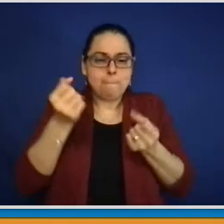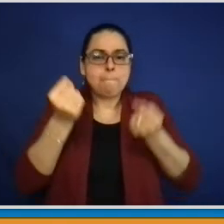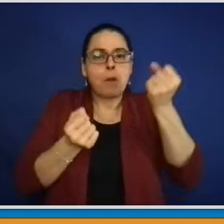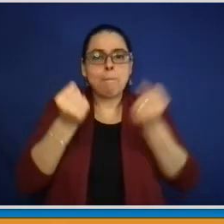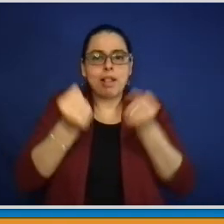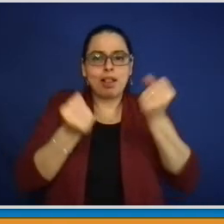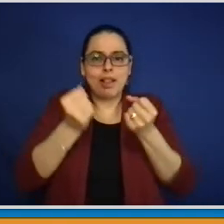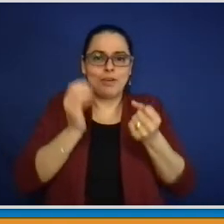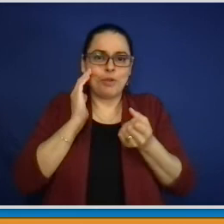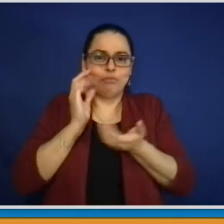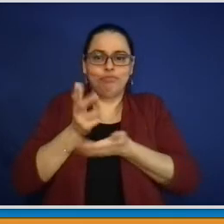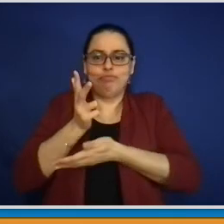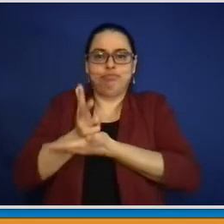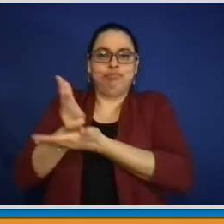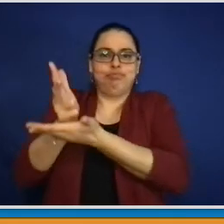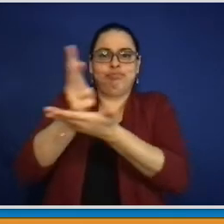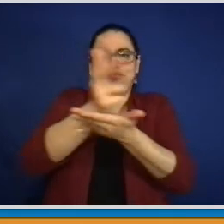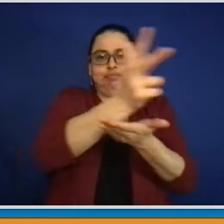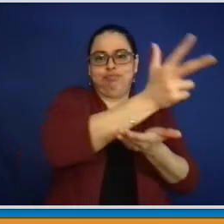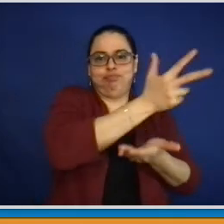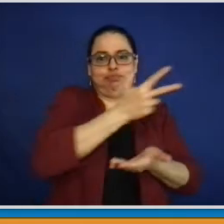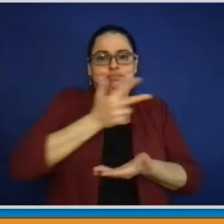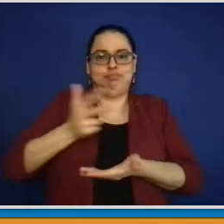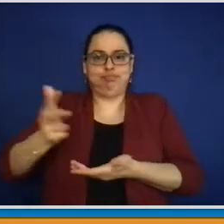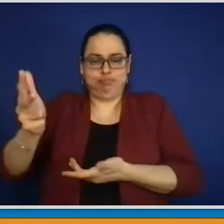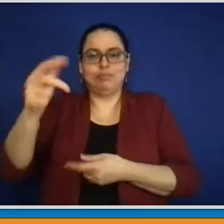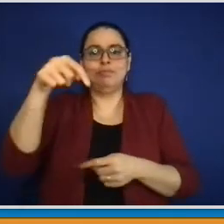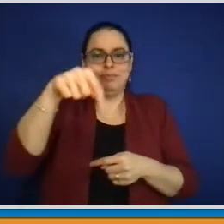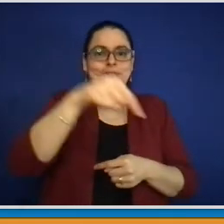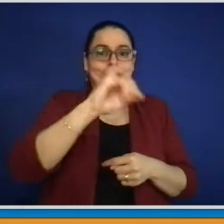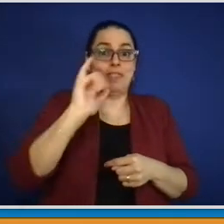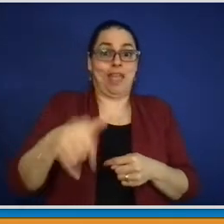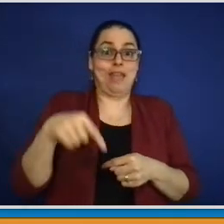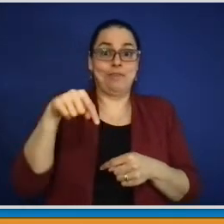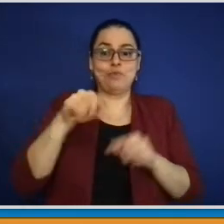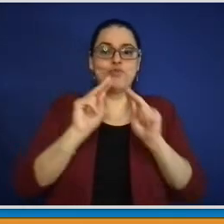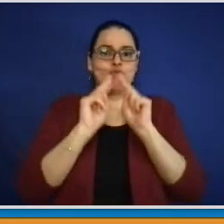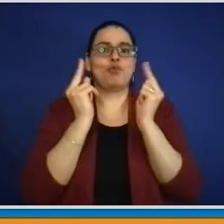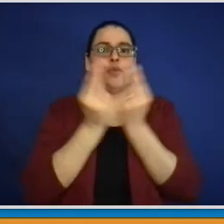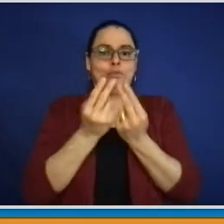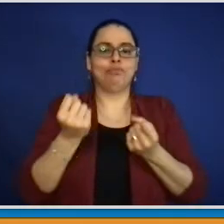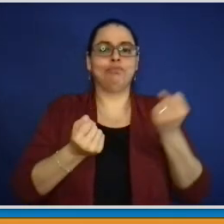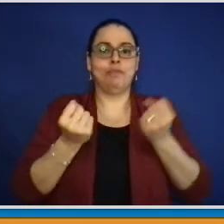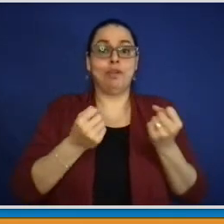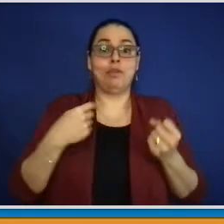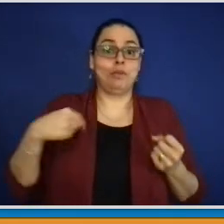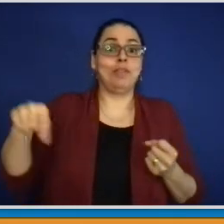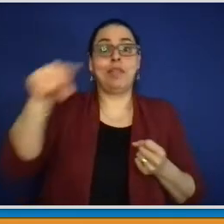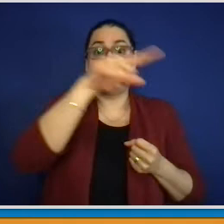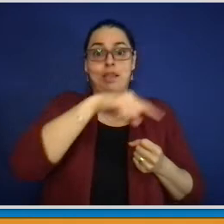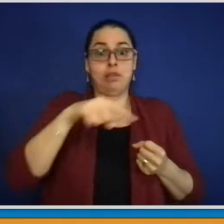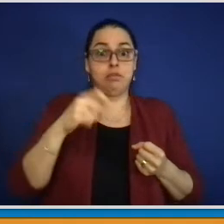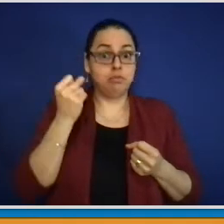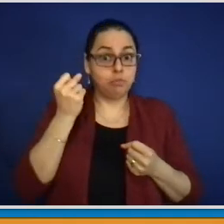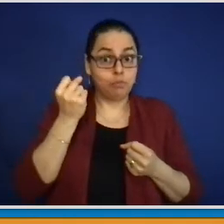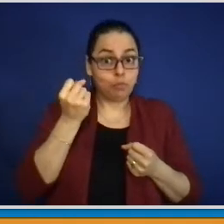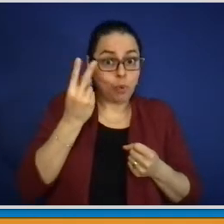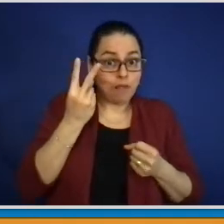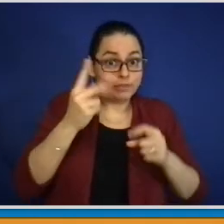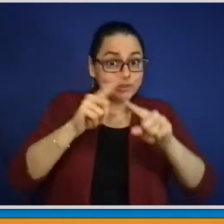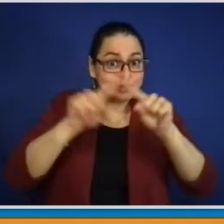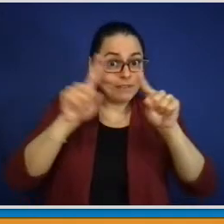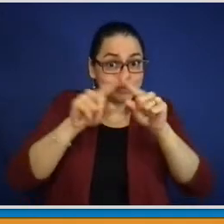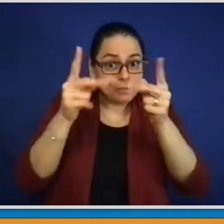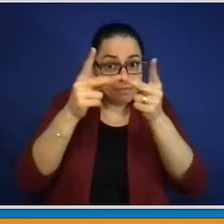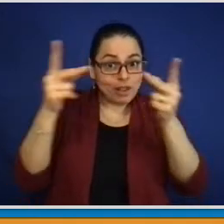people, 1,390 since December 10th, across 12 sites across Westchester County. They were extremely helpful when we